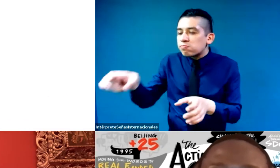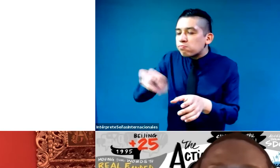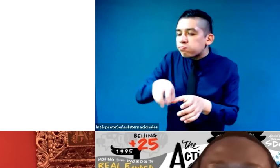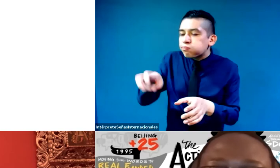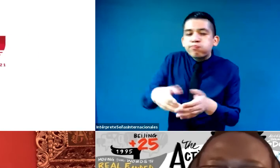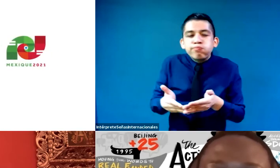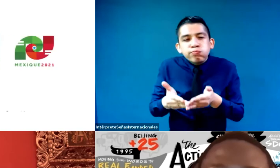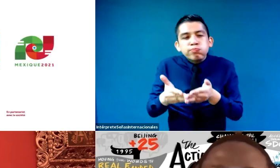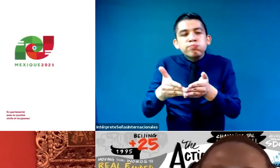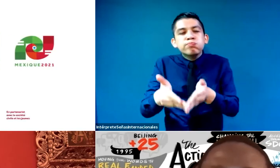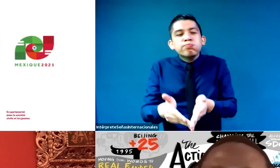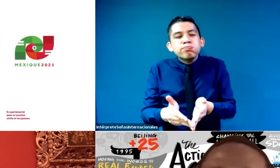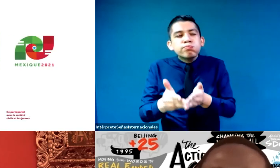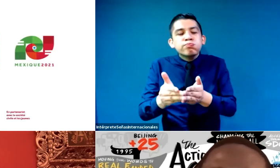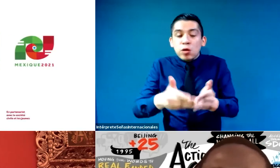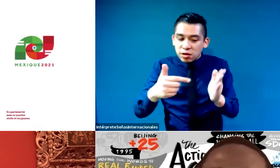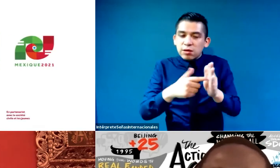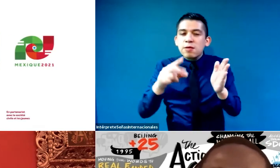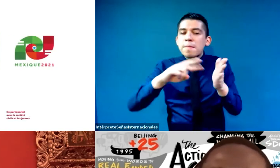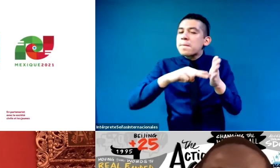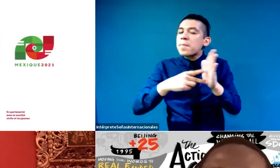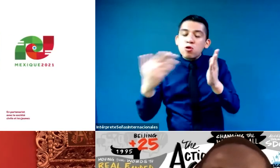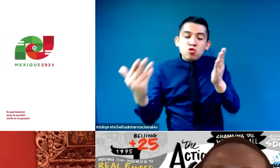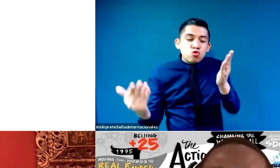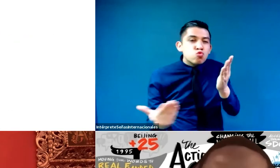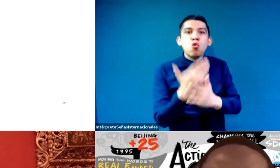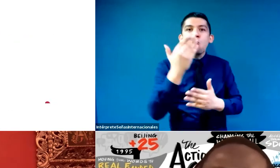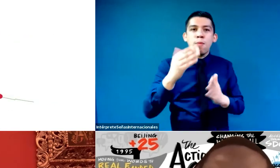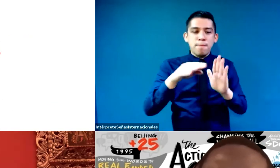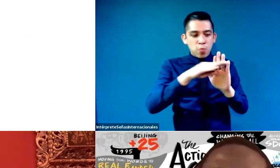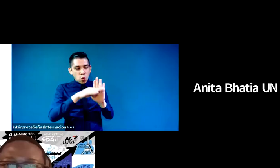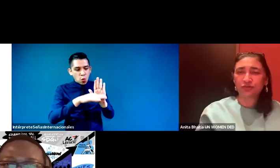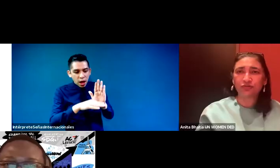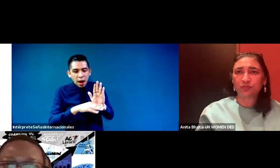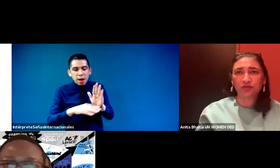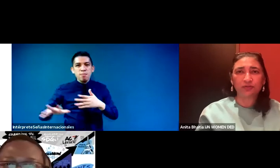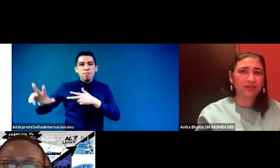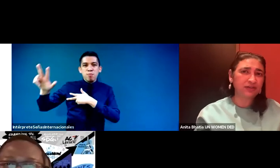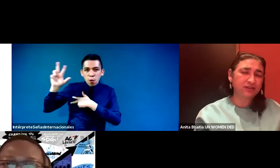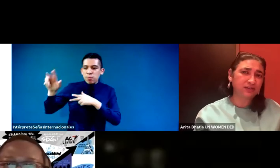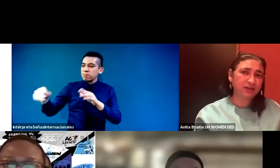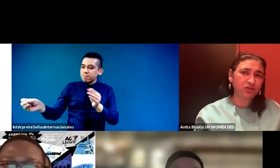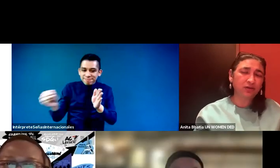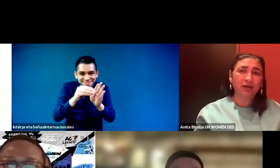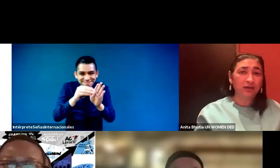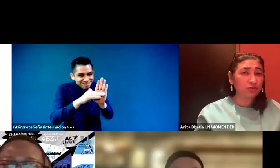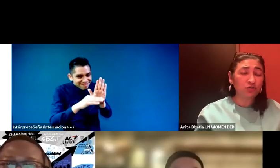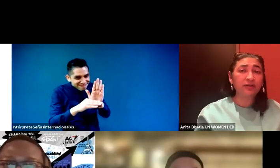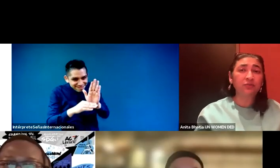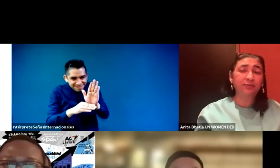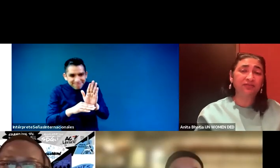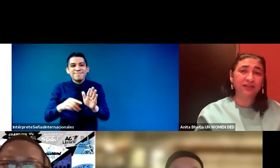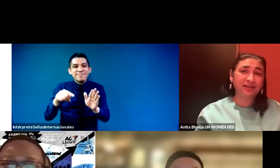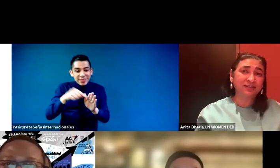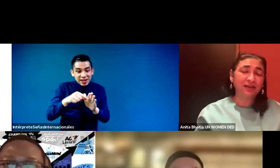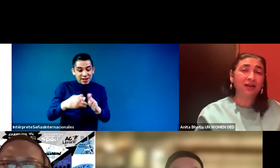blueprints come to life. Thank you so much, Venge and Seemin, for the work that you're going to do to moderate today's discussion. I'm sure